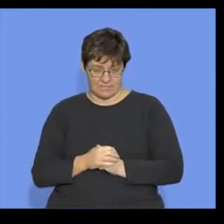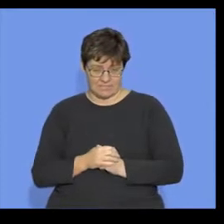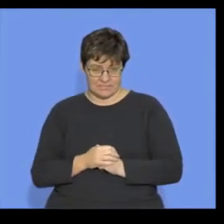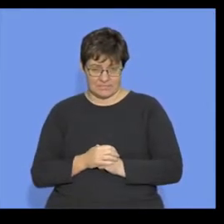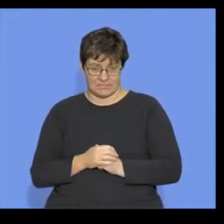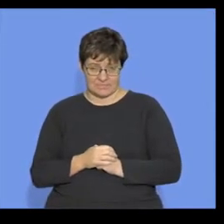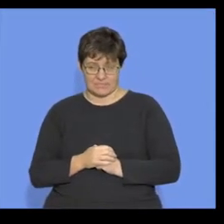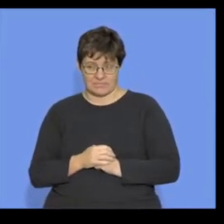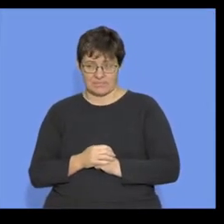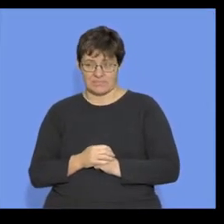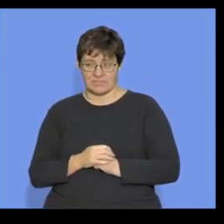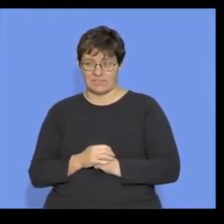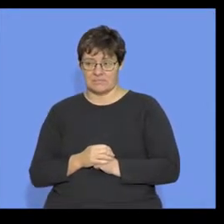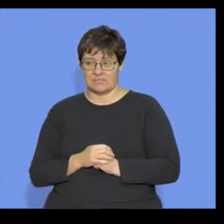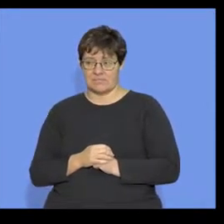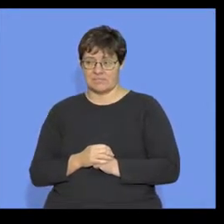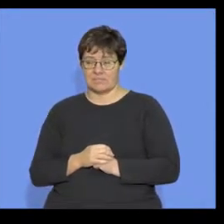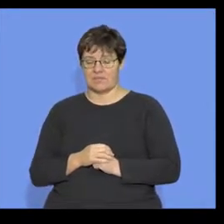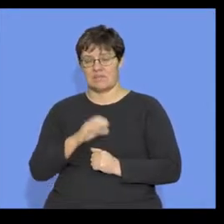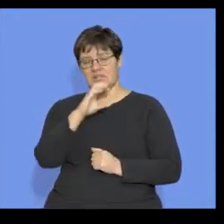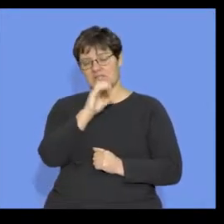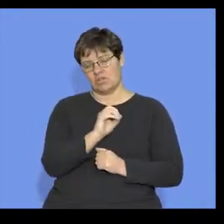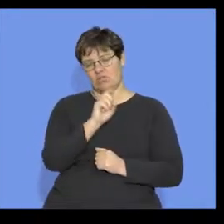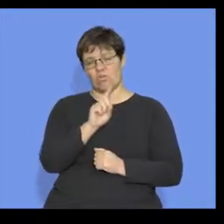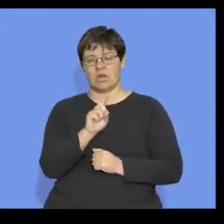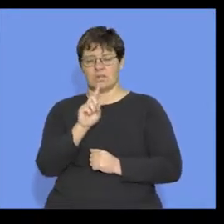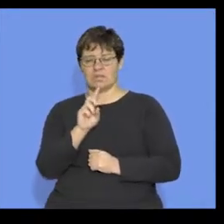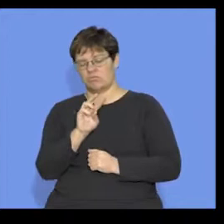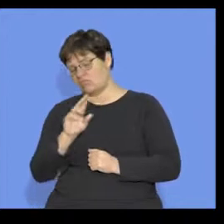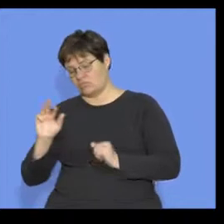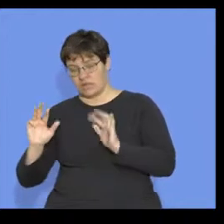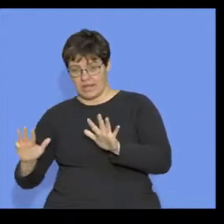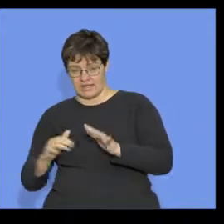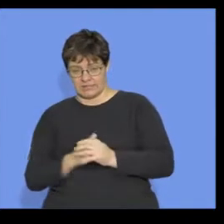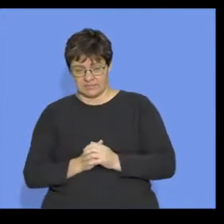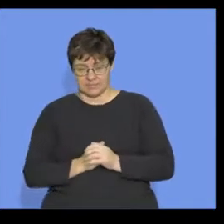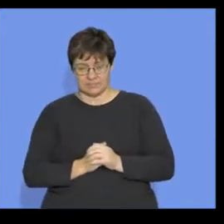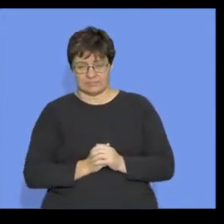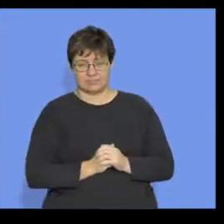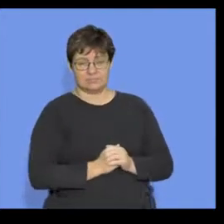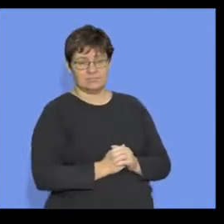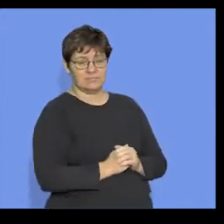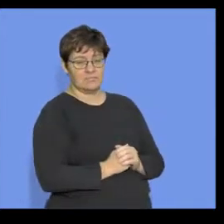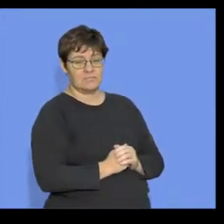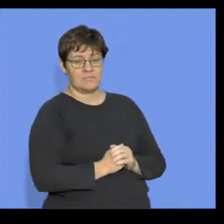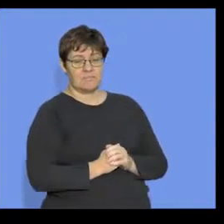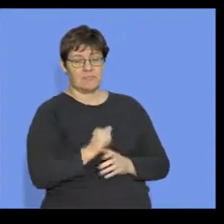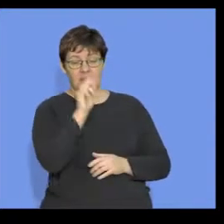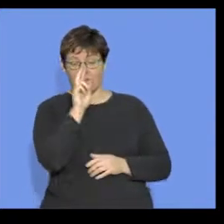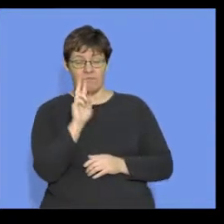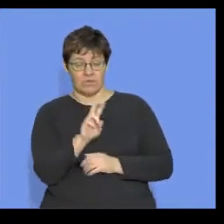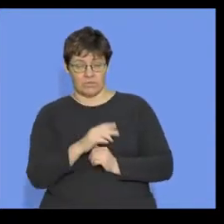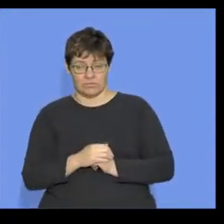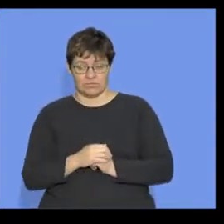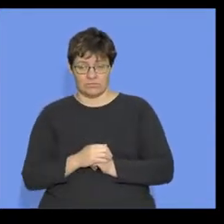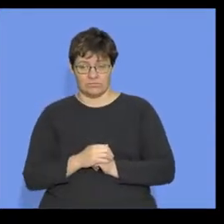digit. Okay? Which is 0 all the way to 9. So if you look at